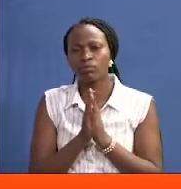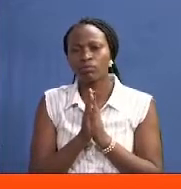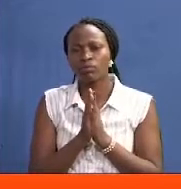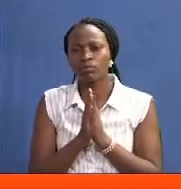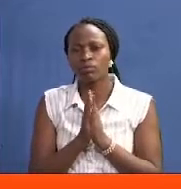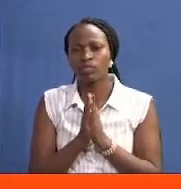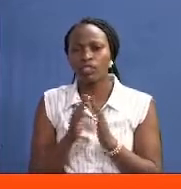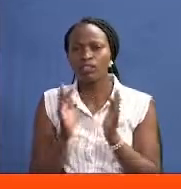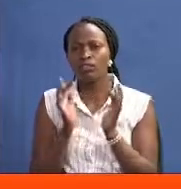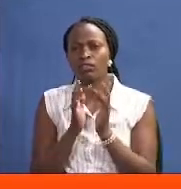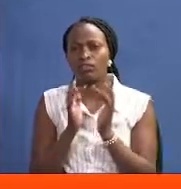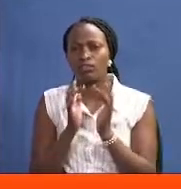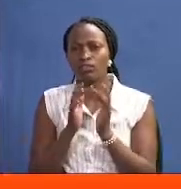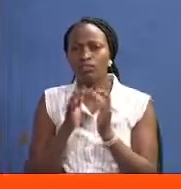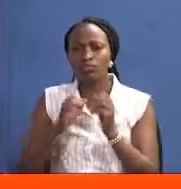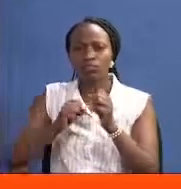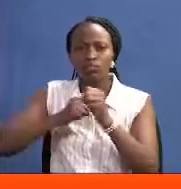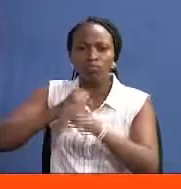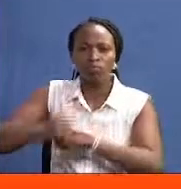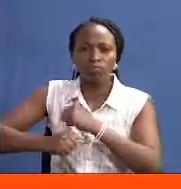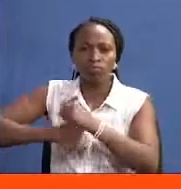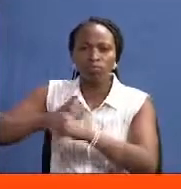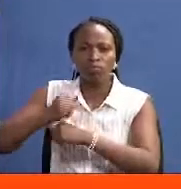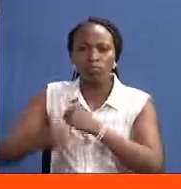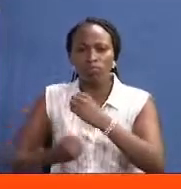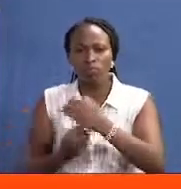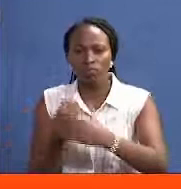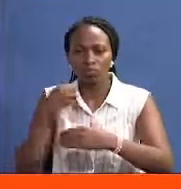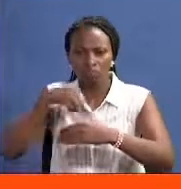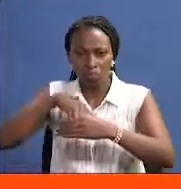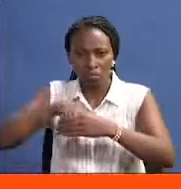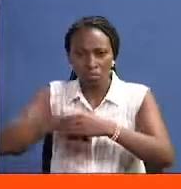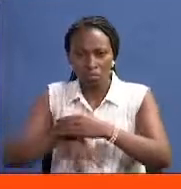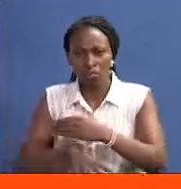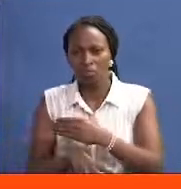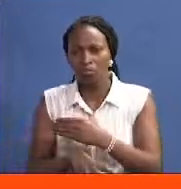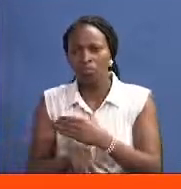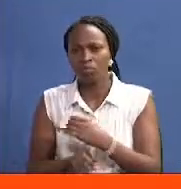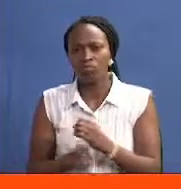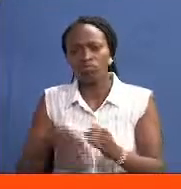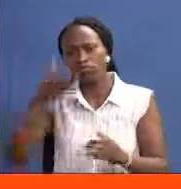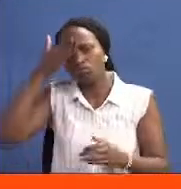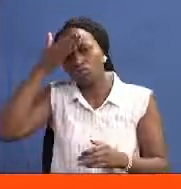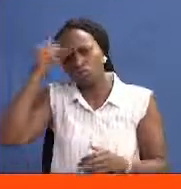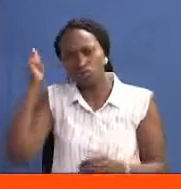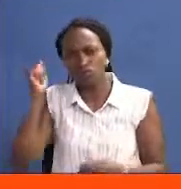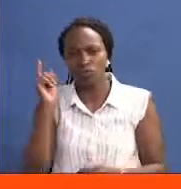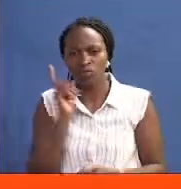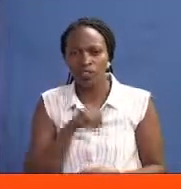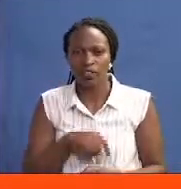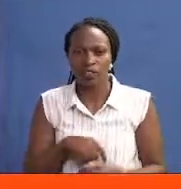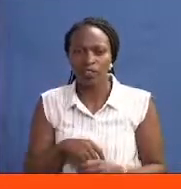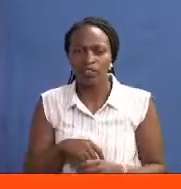internet, but it comes to a point that it just submerges and is forgotten. Now, would you say, like, the involvement of the